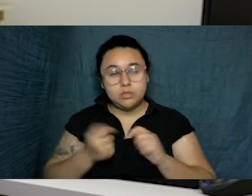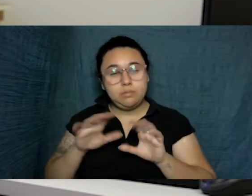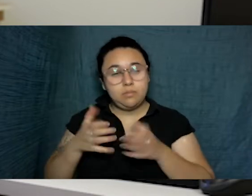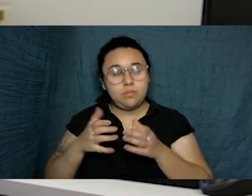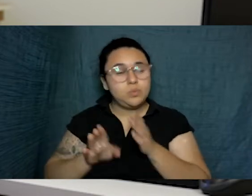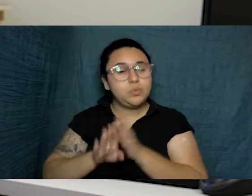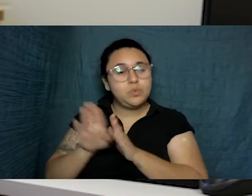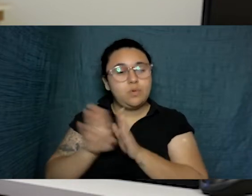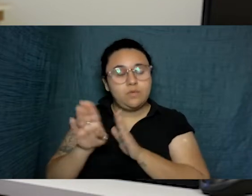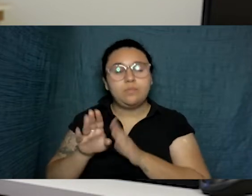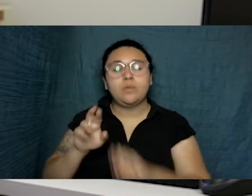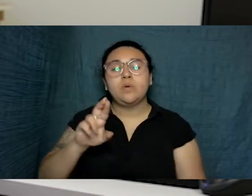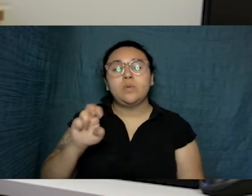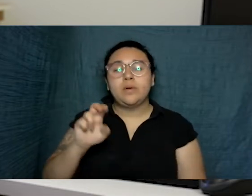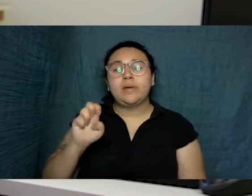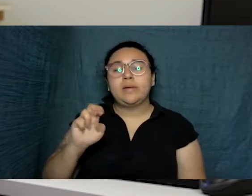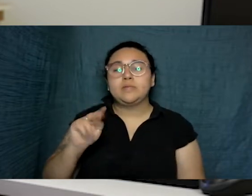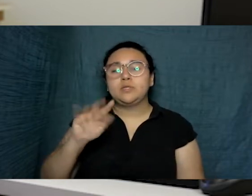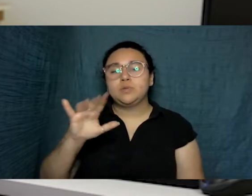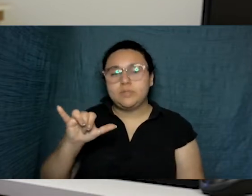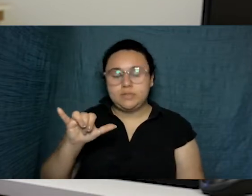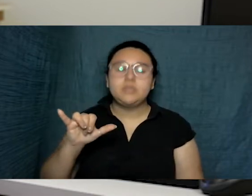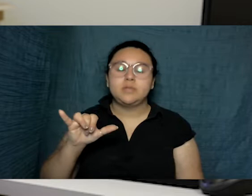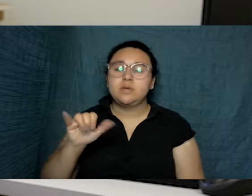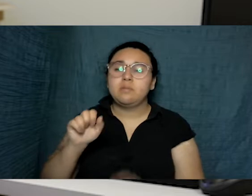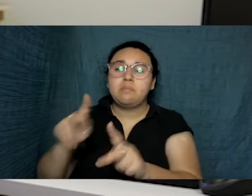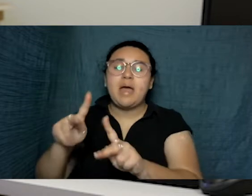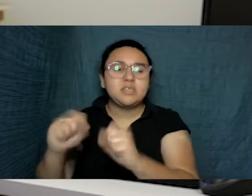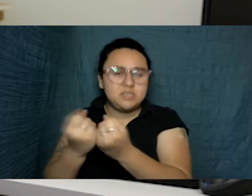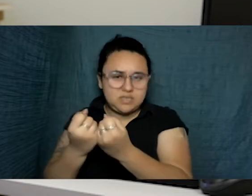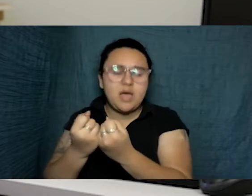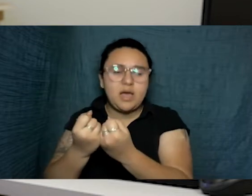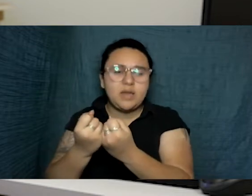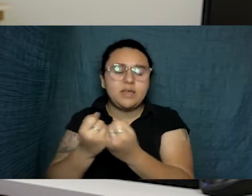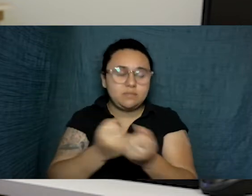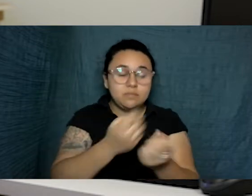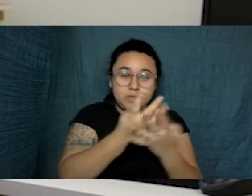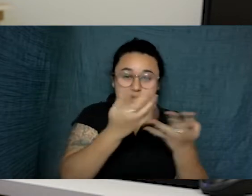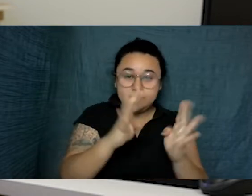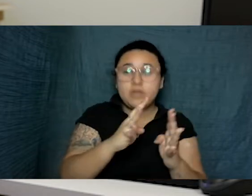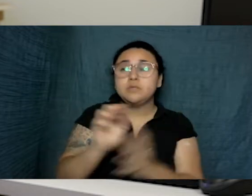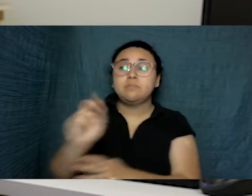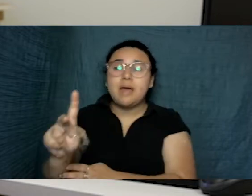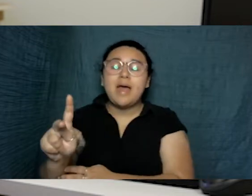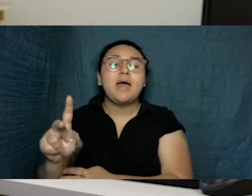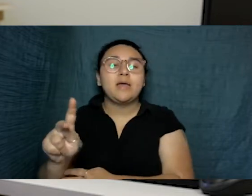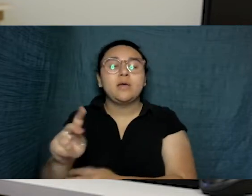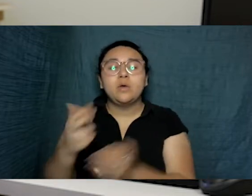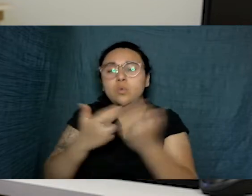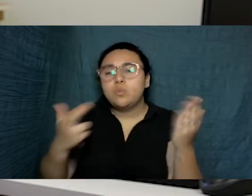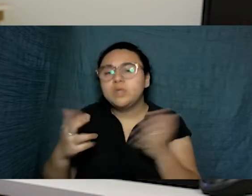together a reentry resource guide, which is a guide to the Brooklyn Public Library. And it